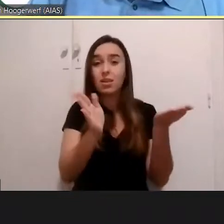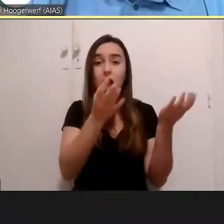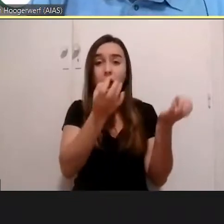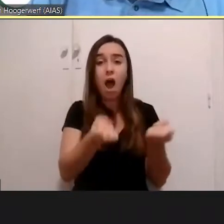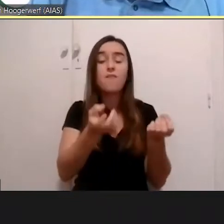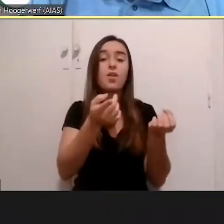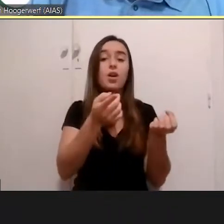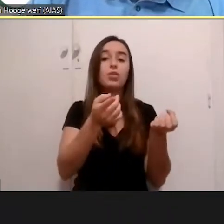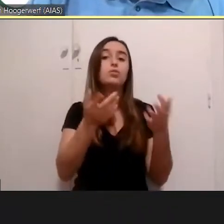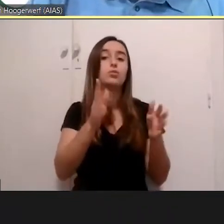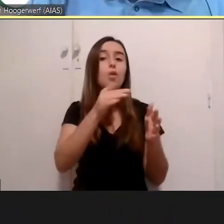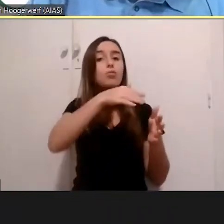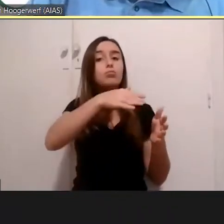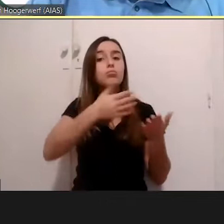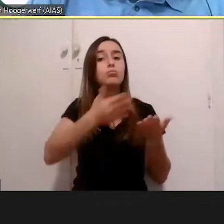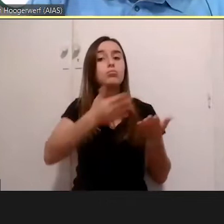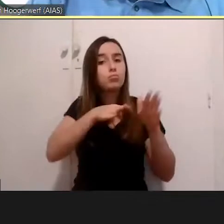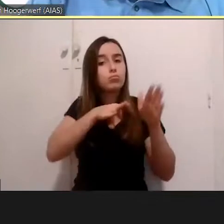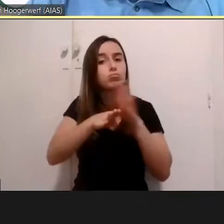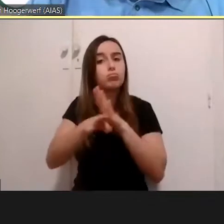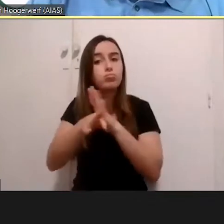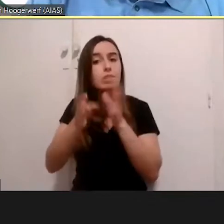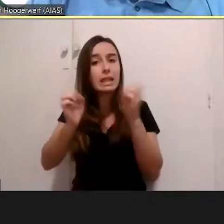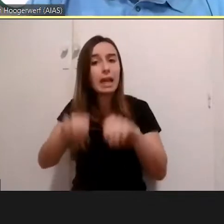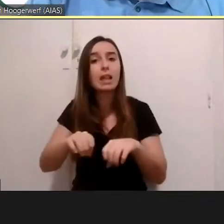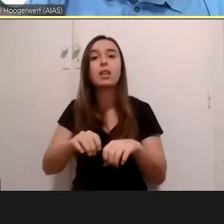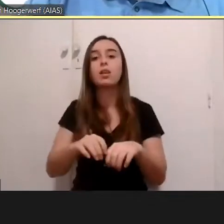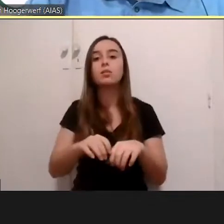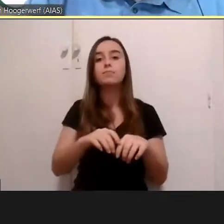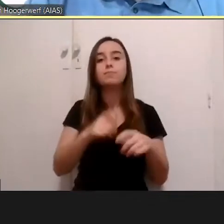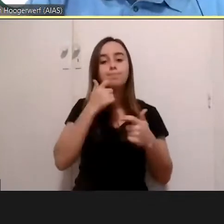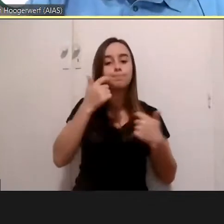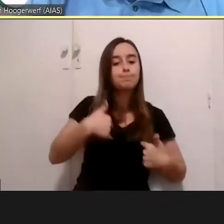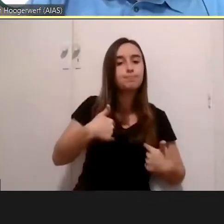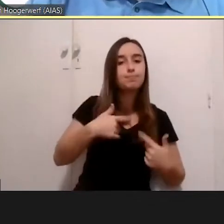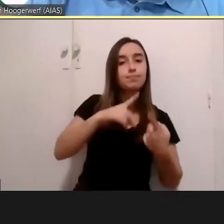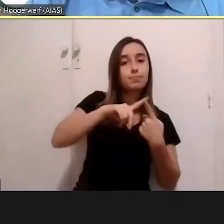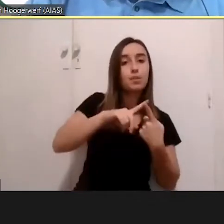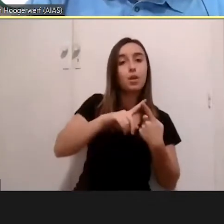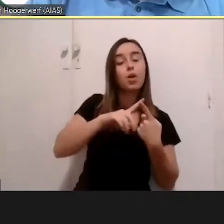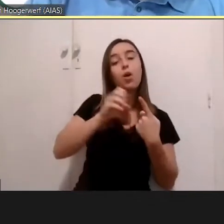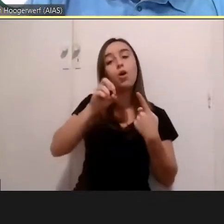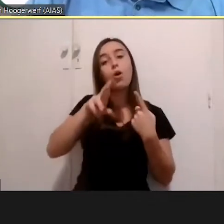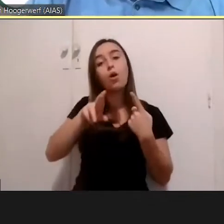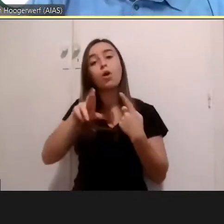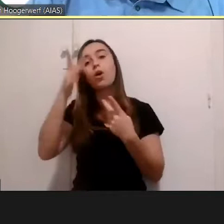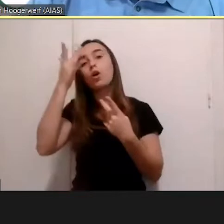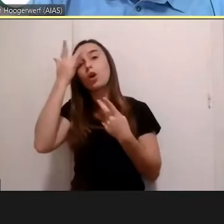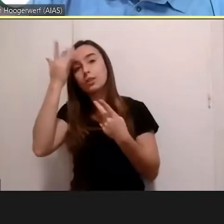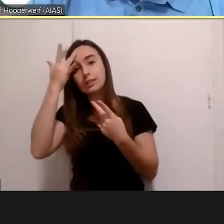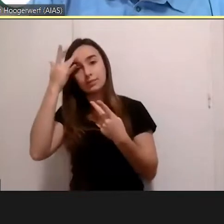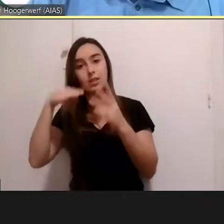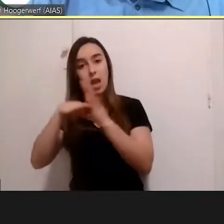actually access to the service. And that can be distinguished in physical accessibility and cognitive accessibility.